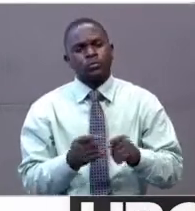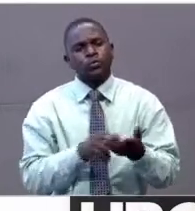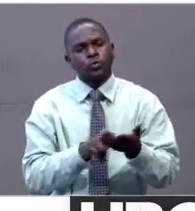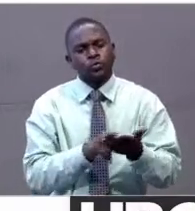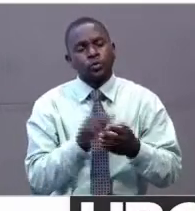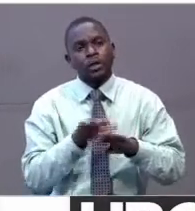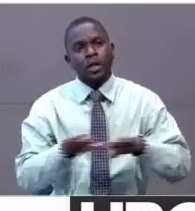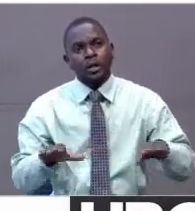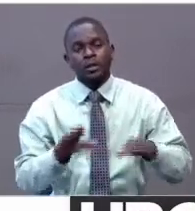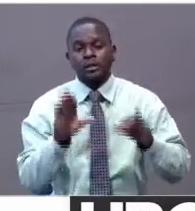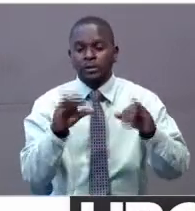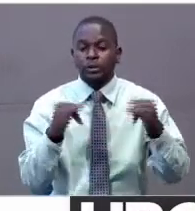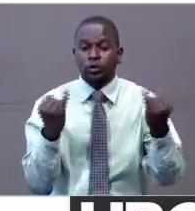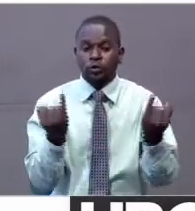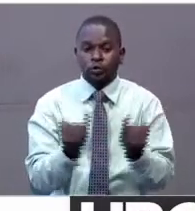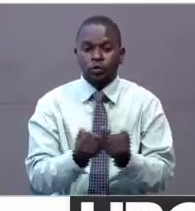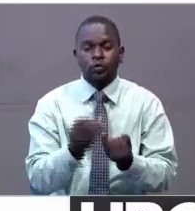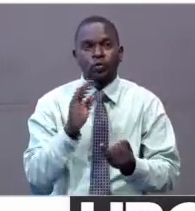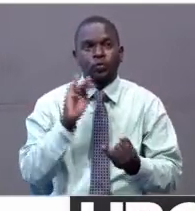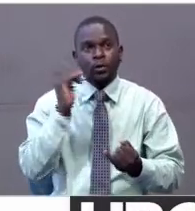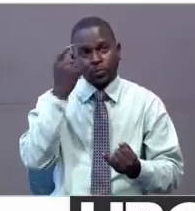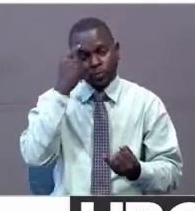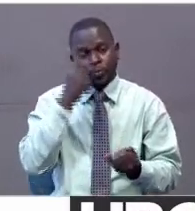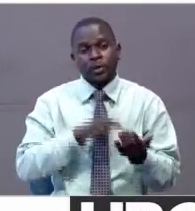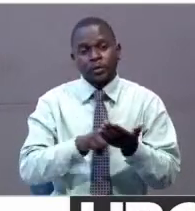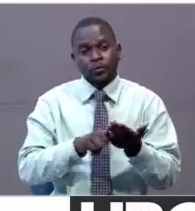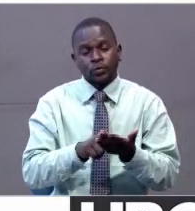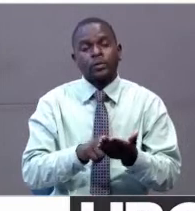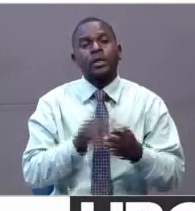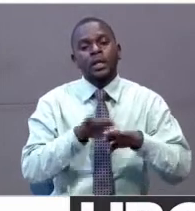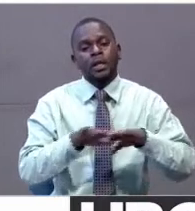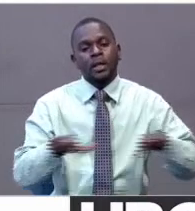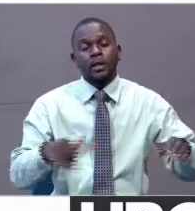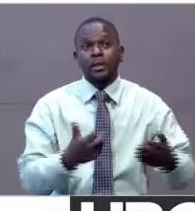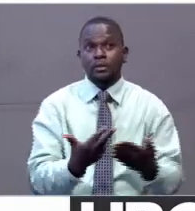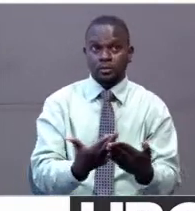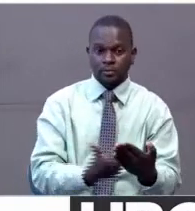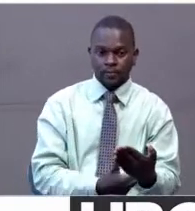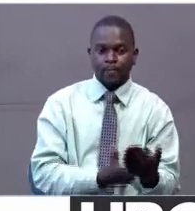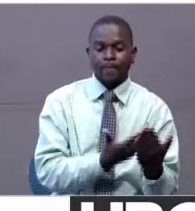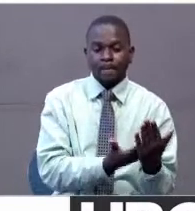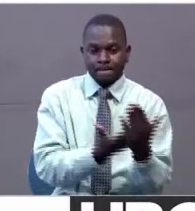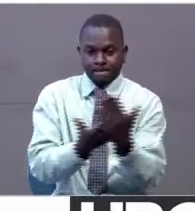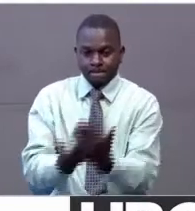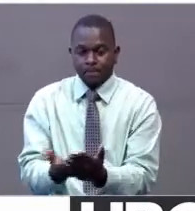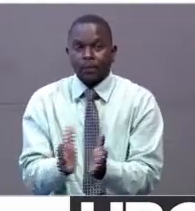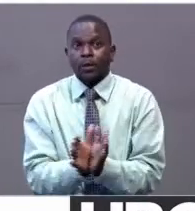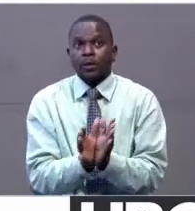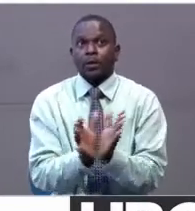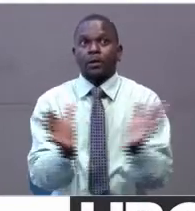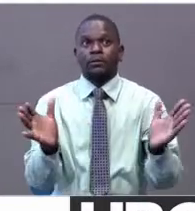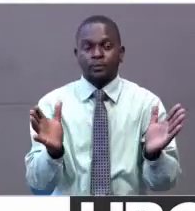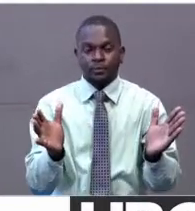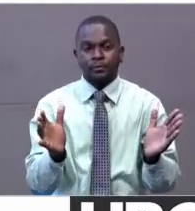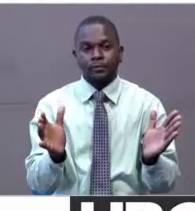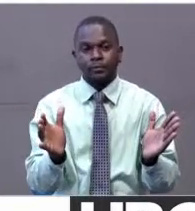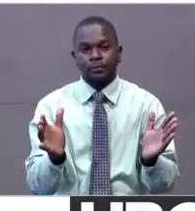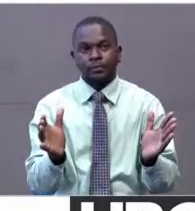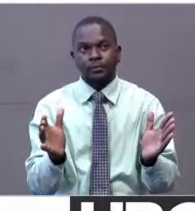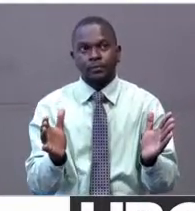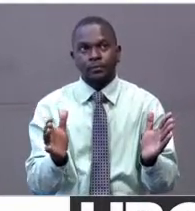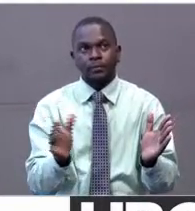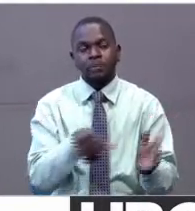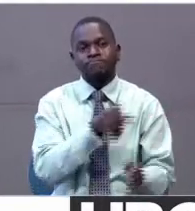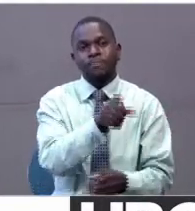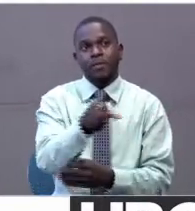those institutions of government came on the land, and that report will be presented to the entire to all